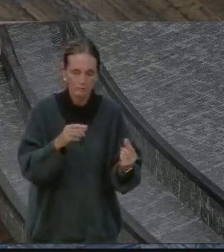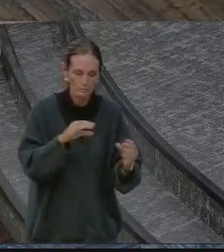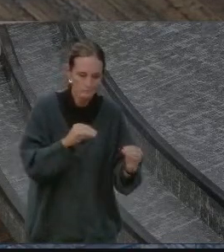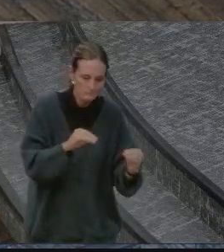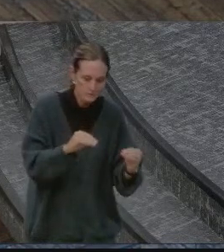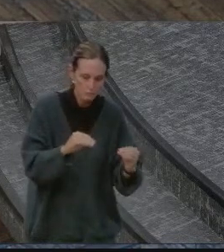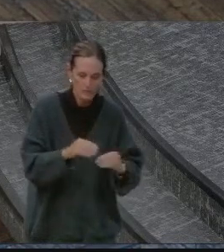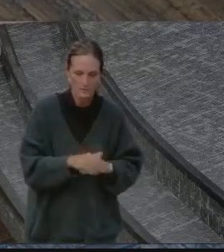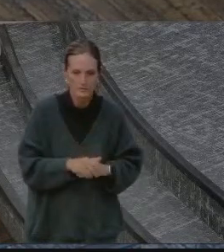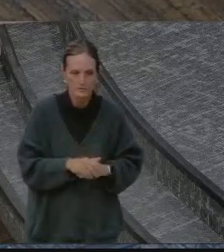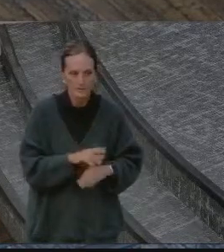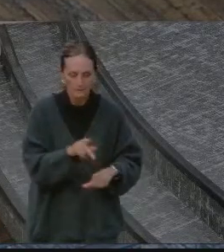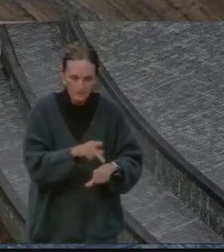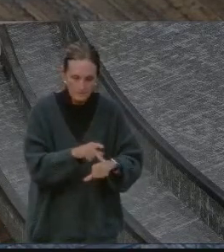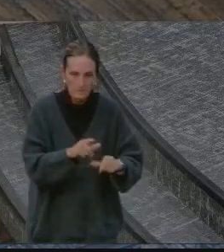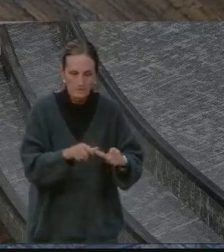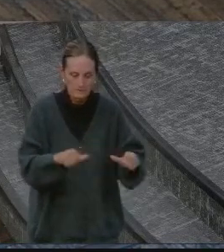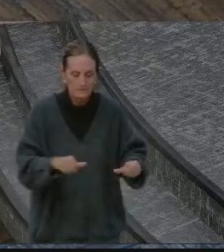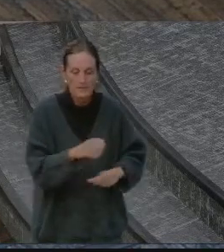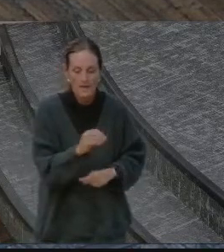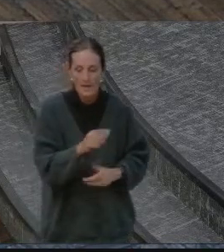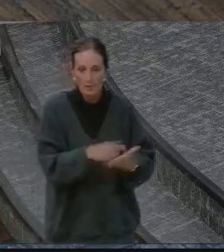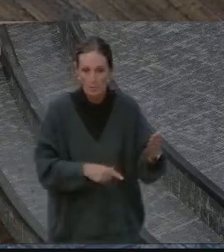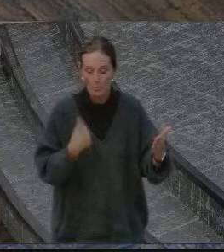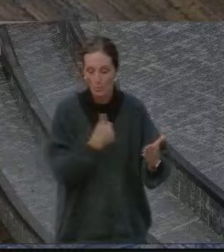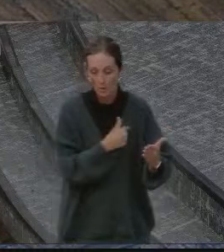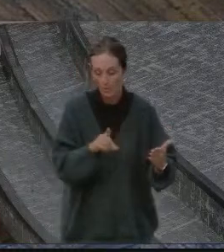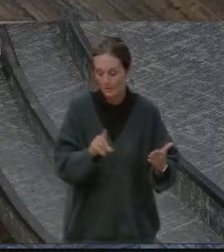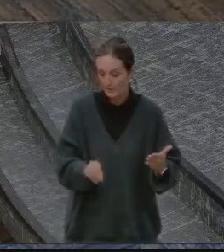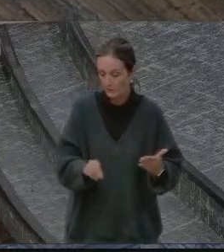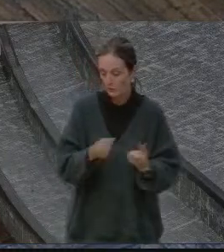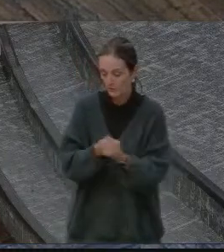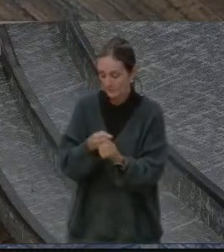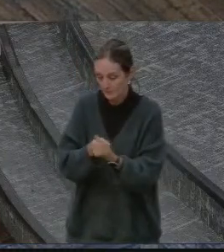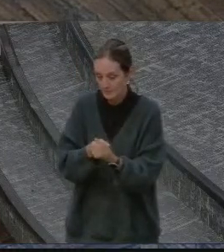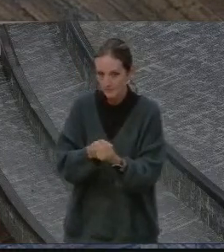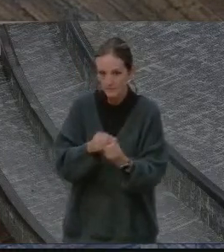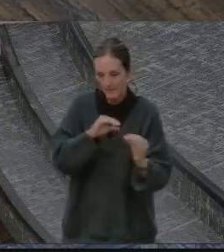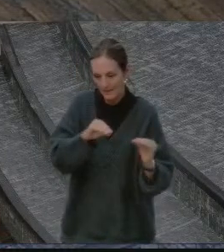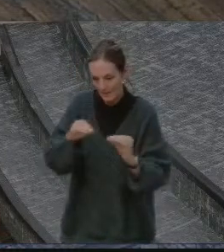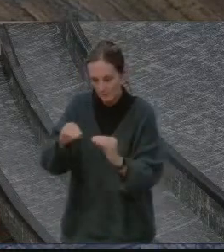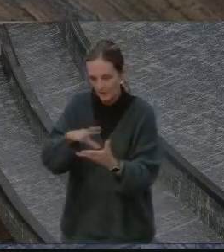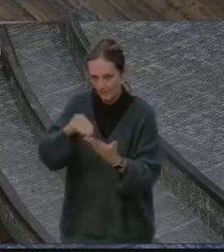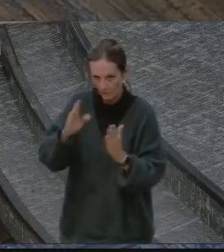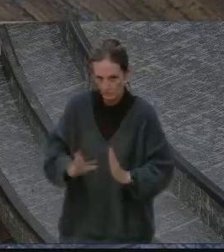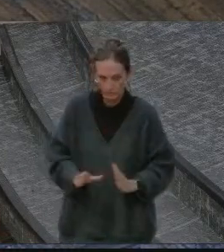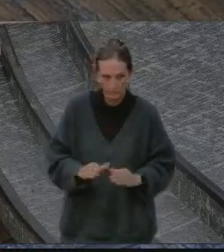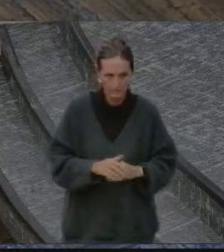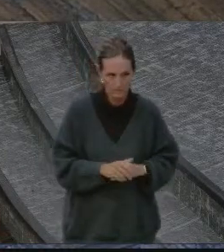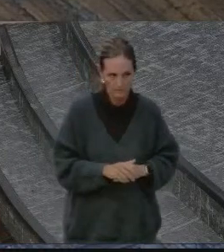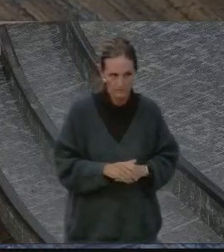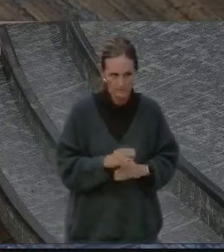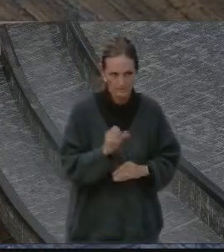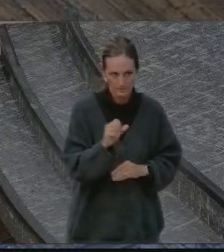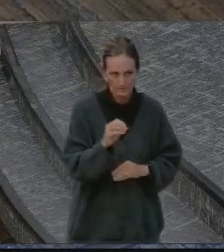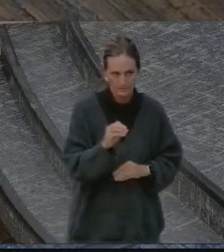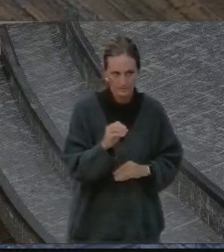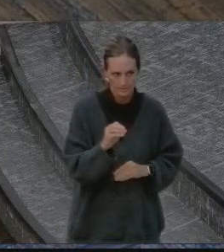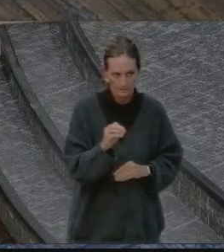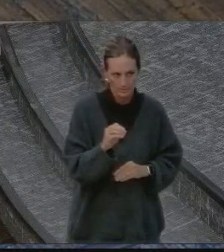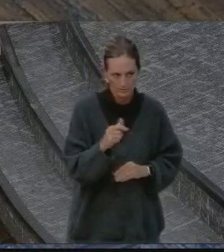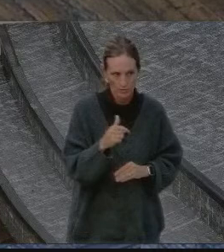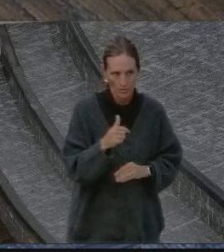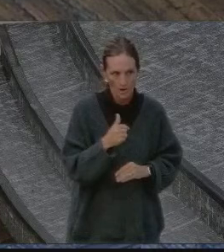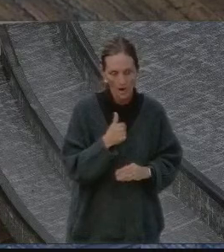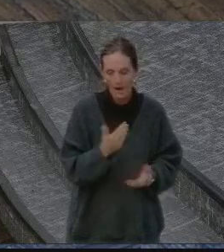nature, and what we do in terms of supporting our educators and our students. So, I've raised these